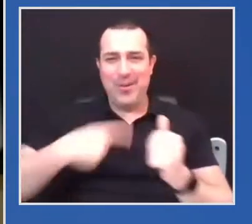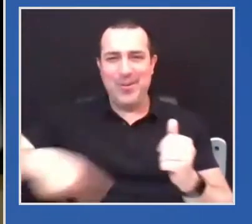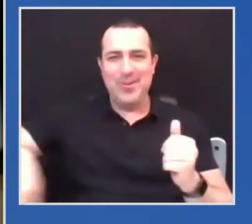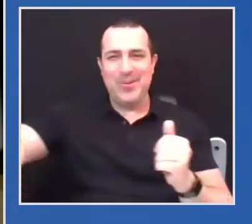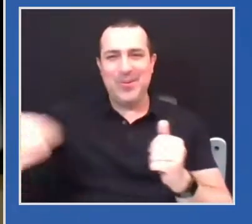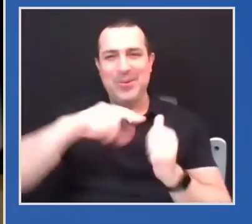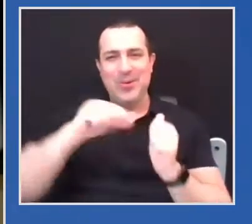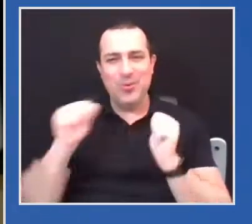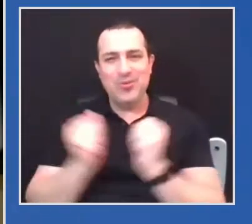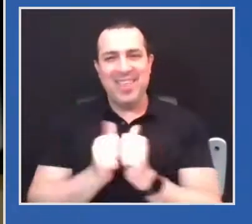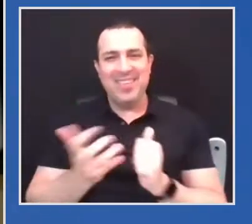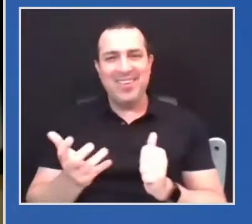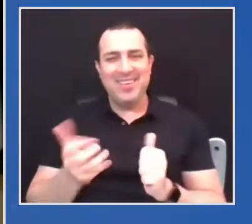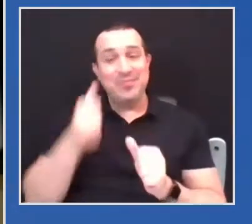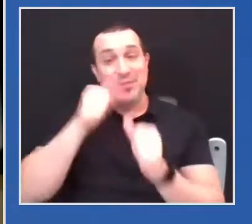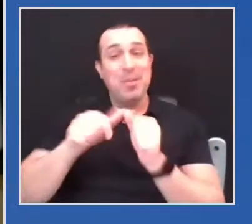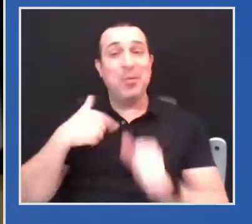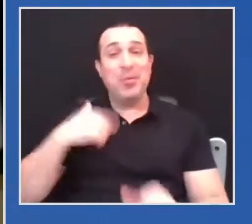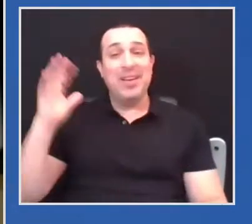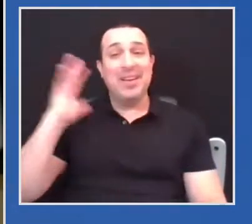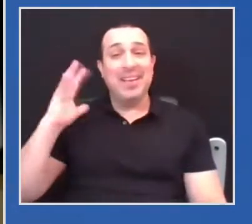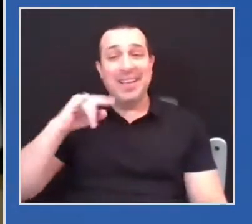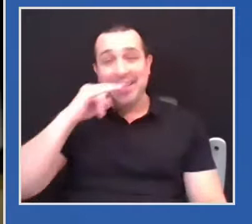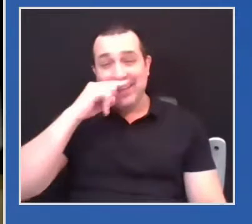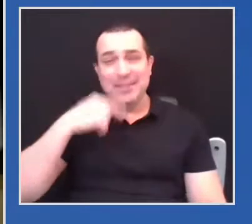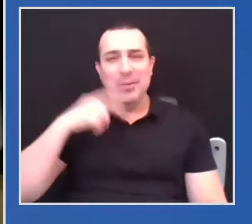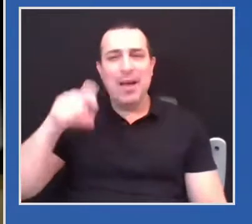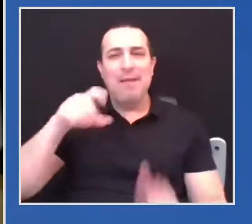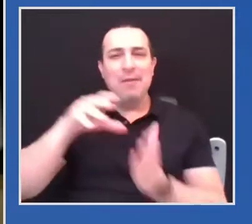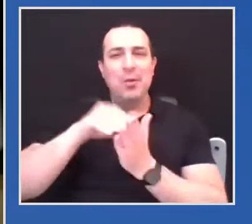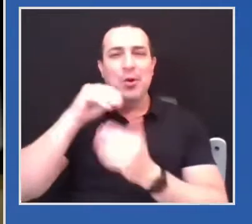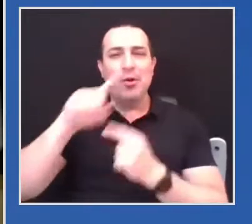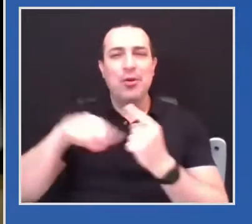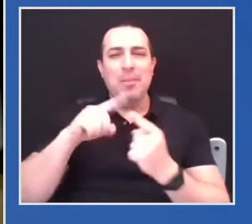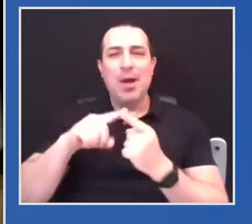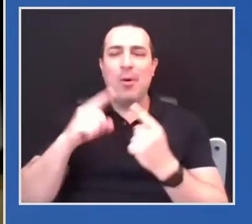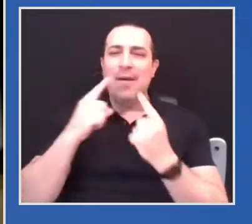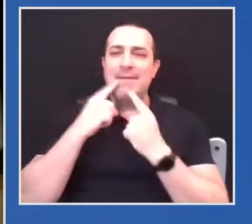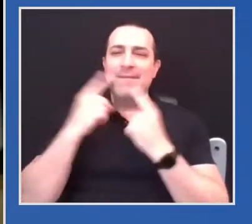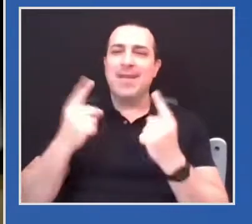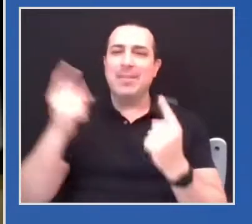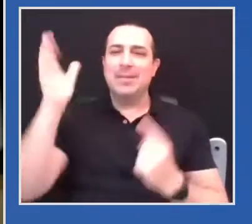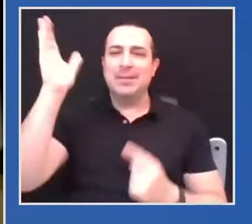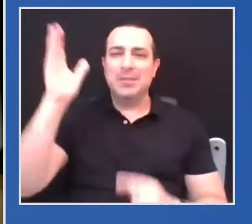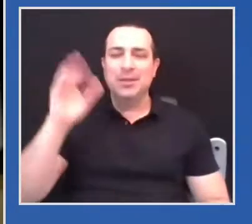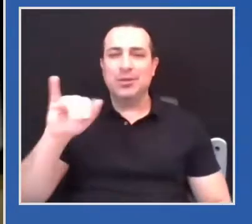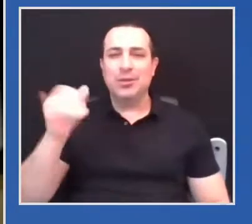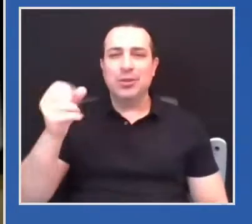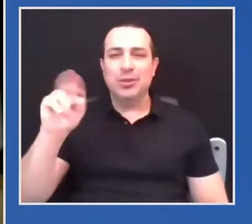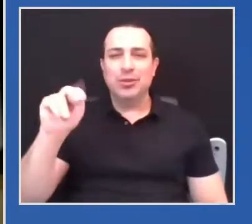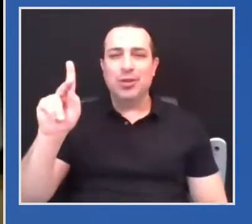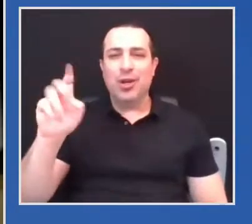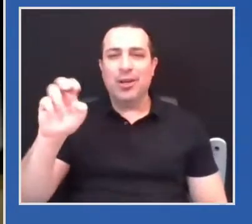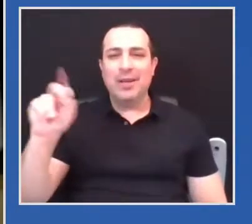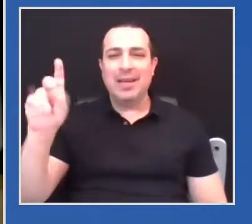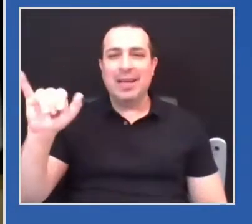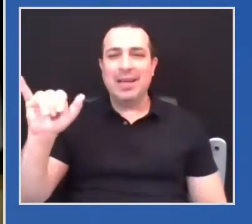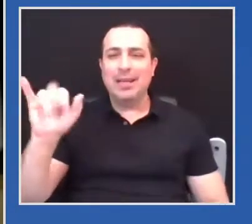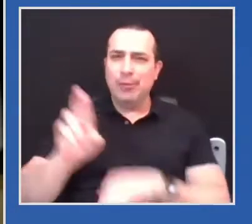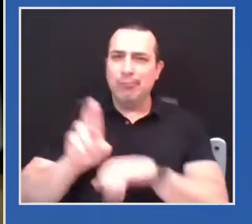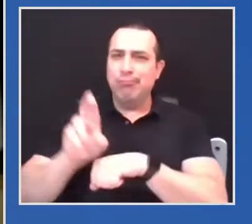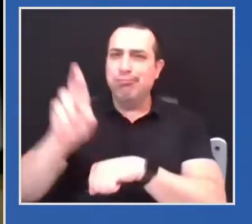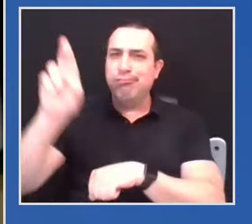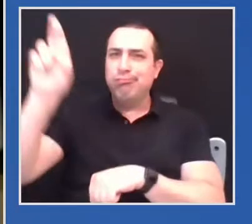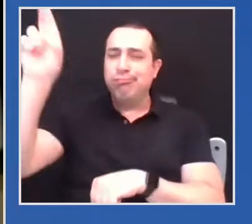Remember when we were kids, you had to learn about the famous speech John Kennedy made about going to the moon.